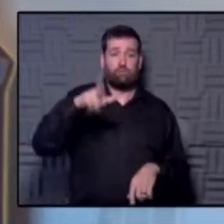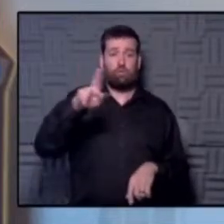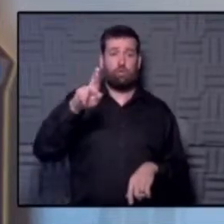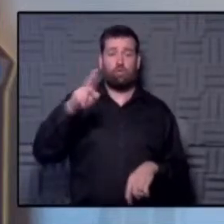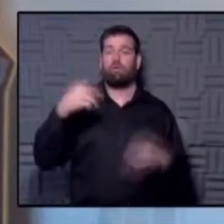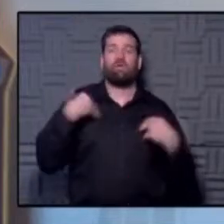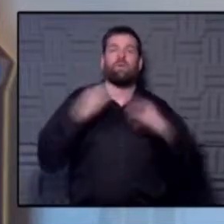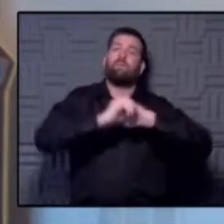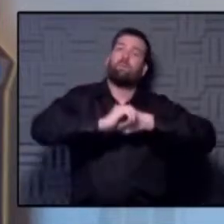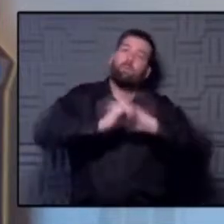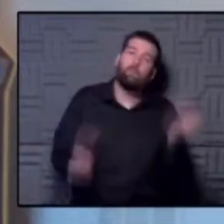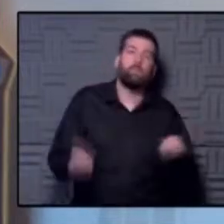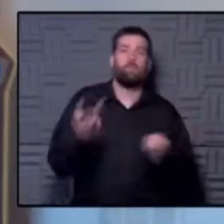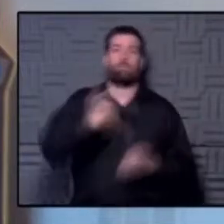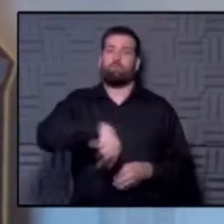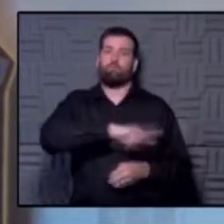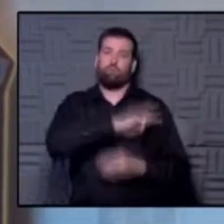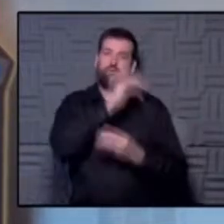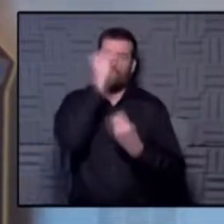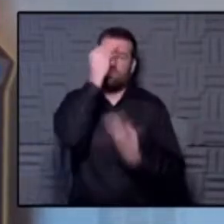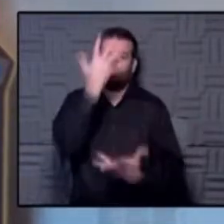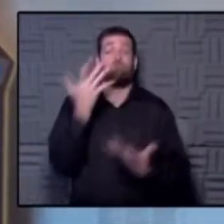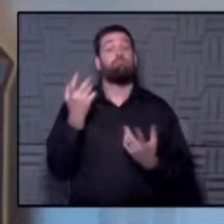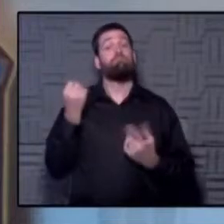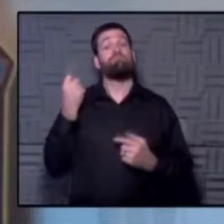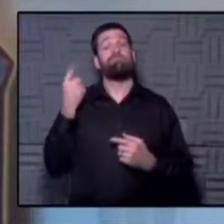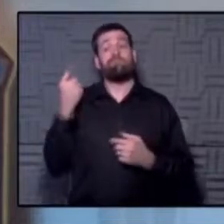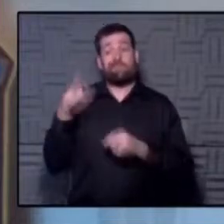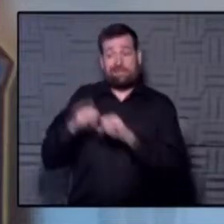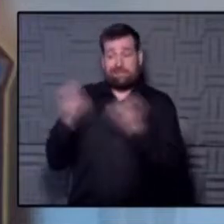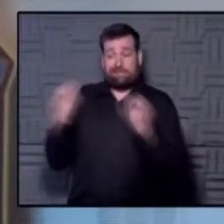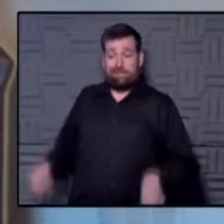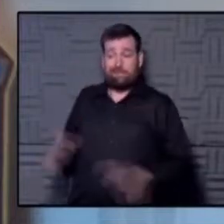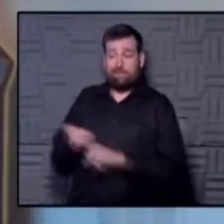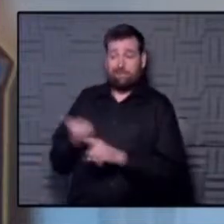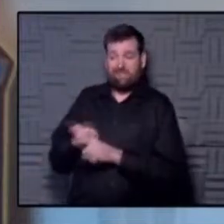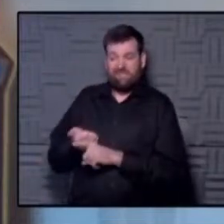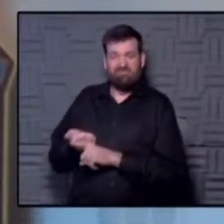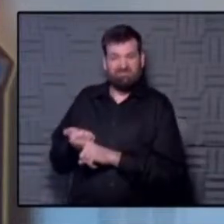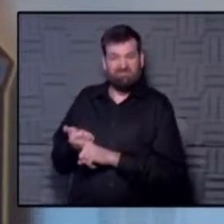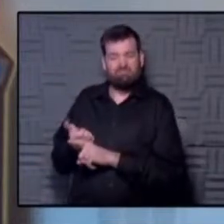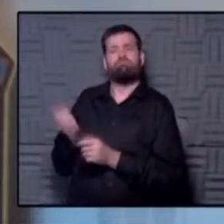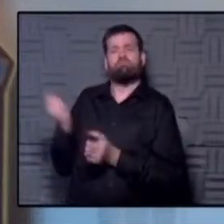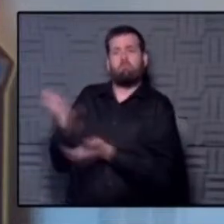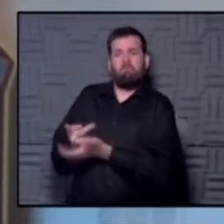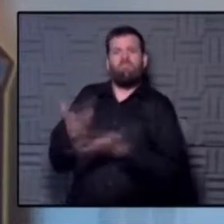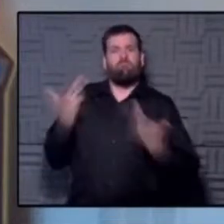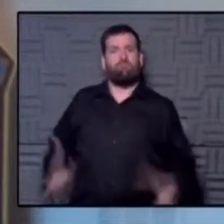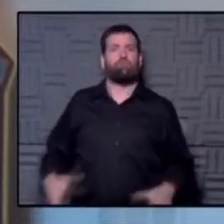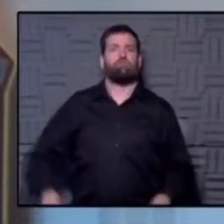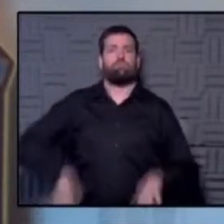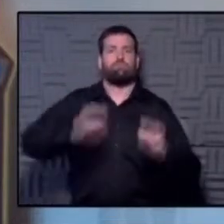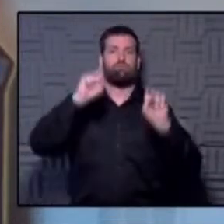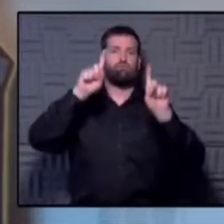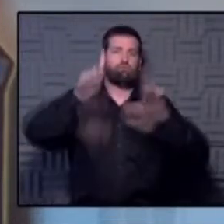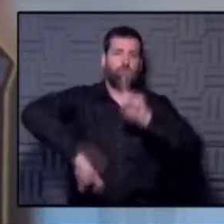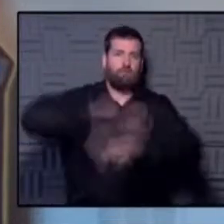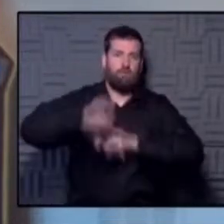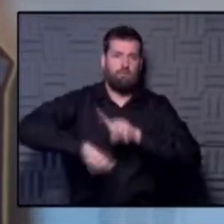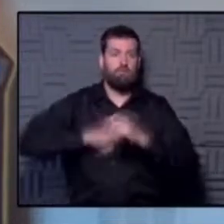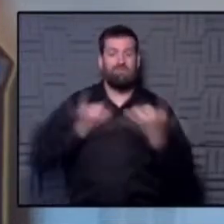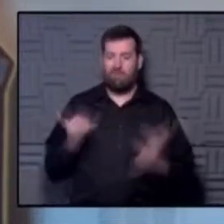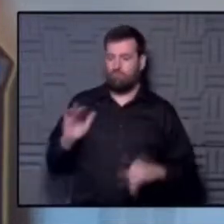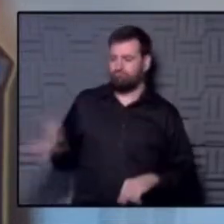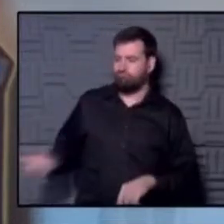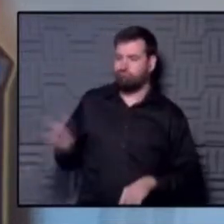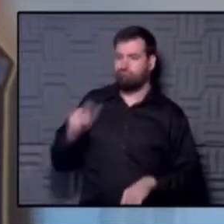no personal information, but allows the system to know that you have taken the survey today. And now I'll let Dr. Nielsen